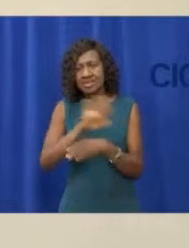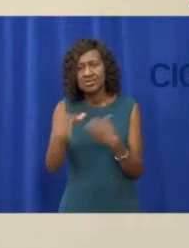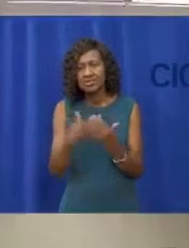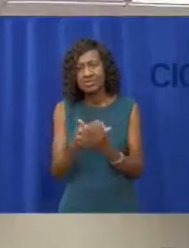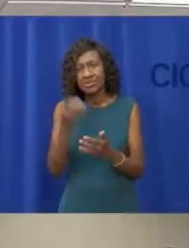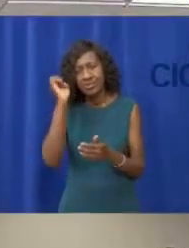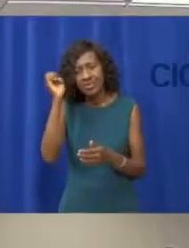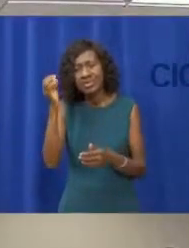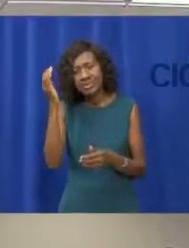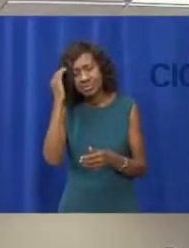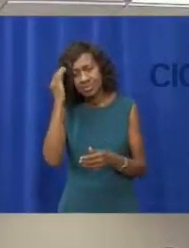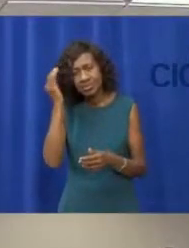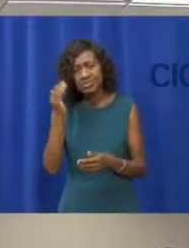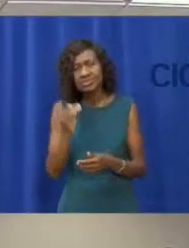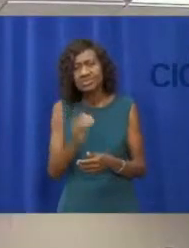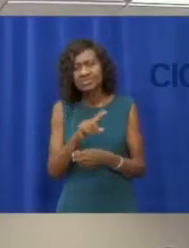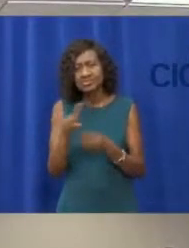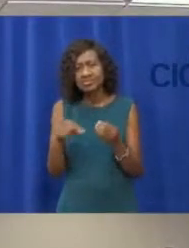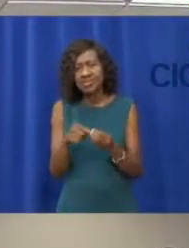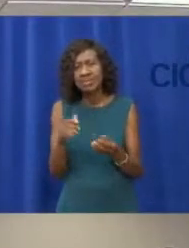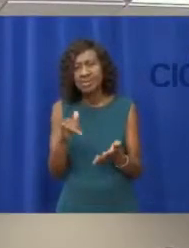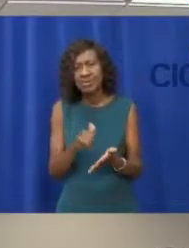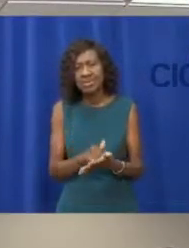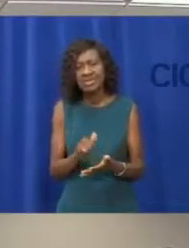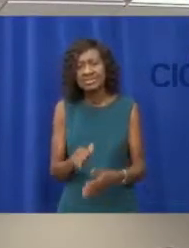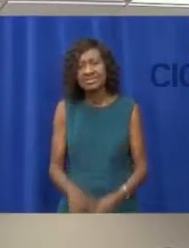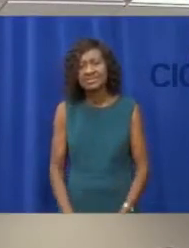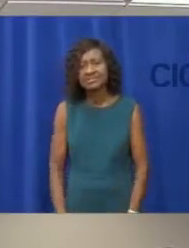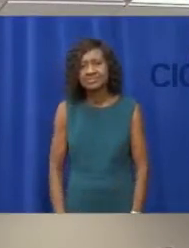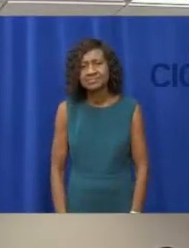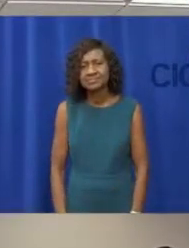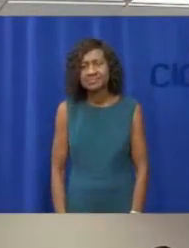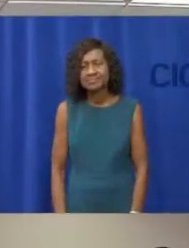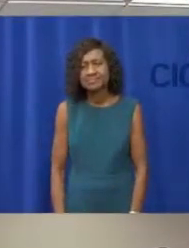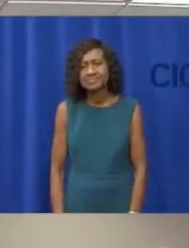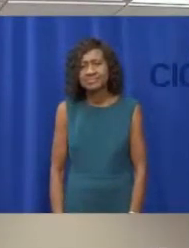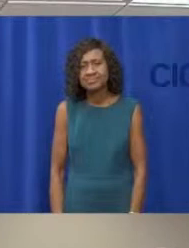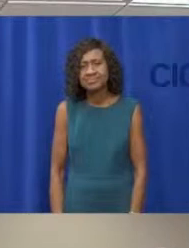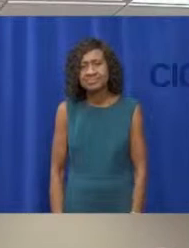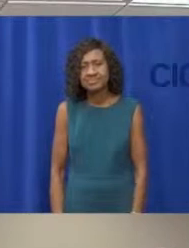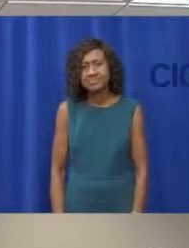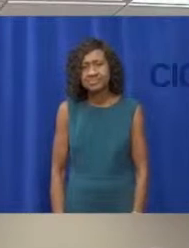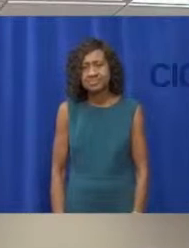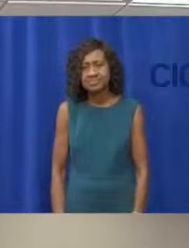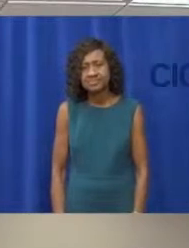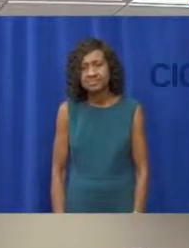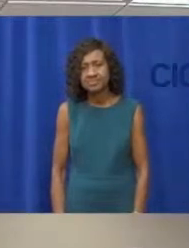have with respect to that. Thank you.